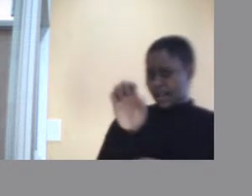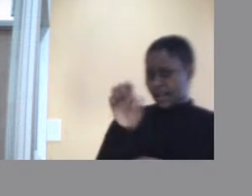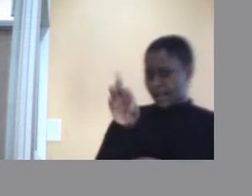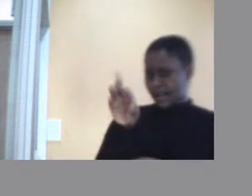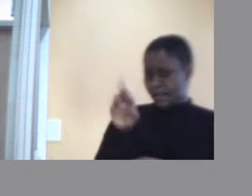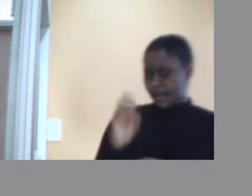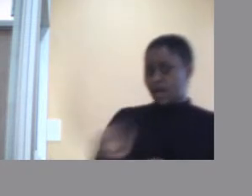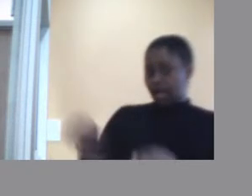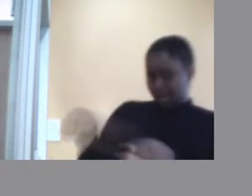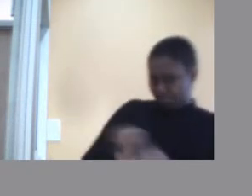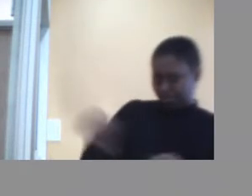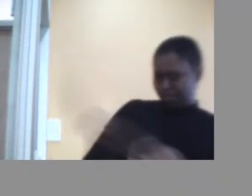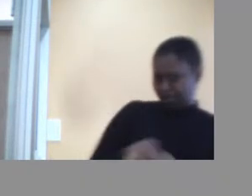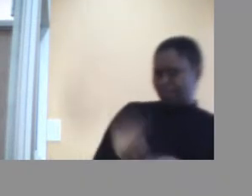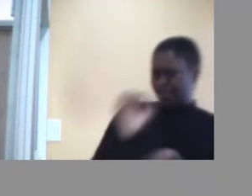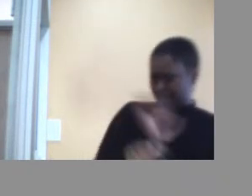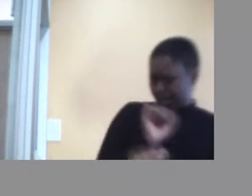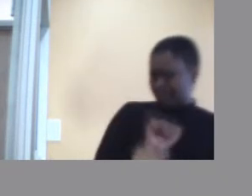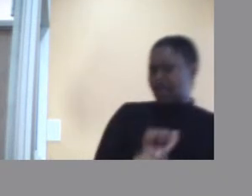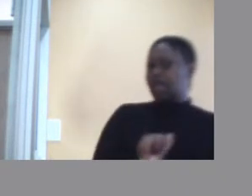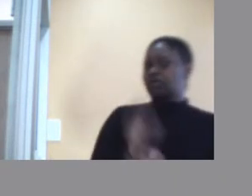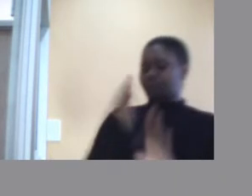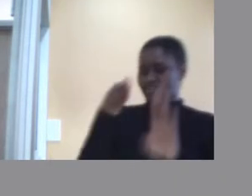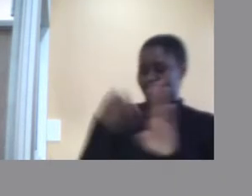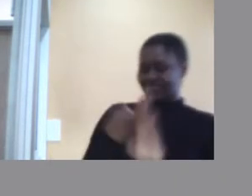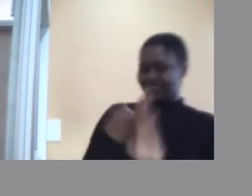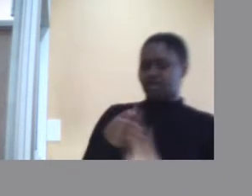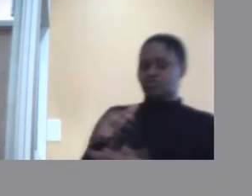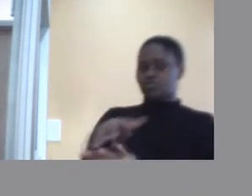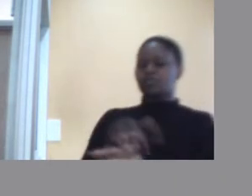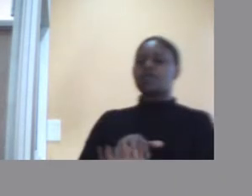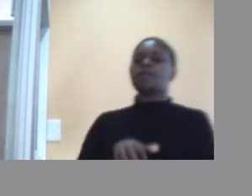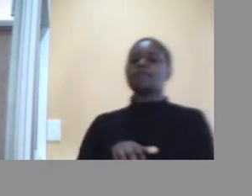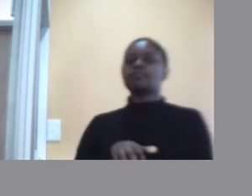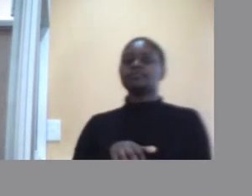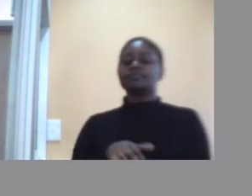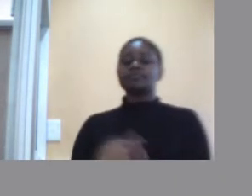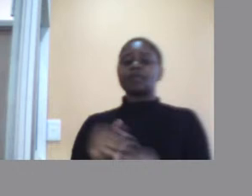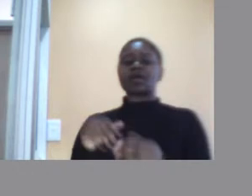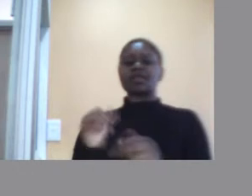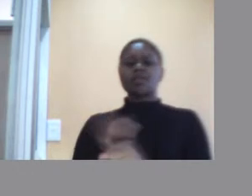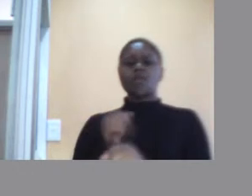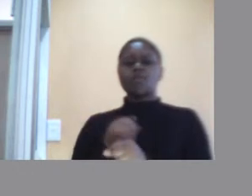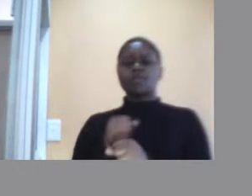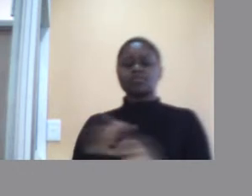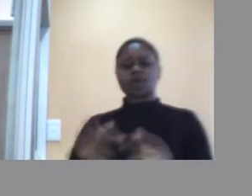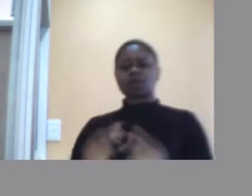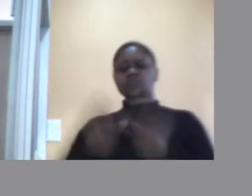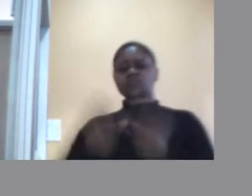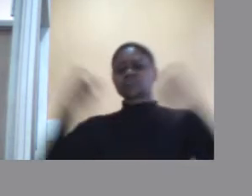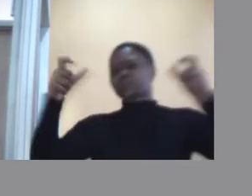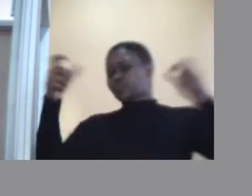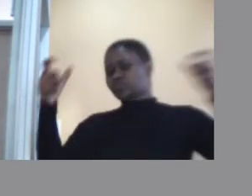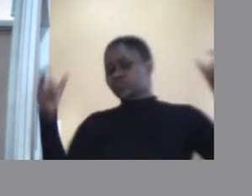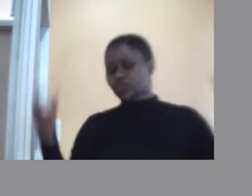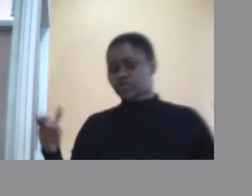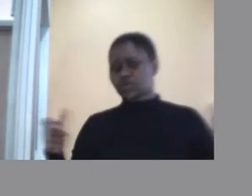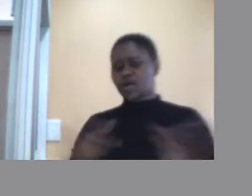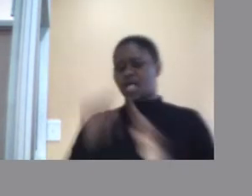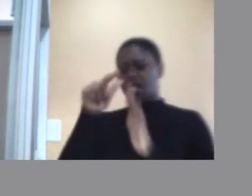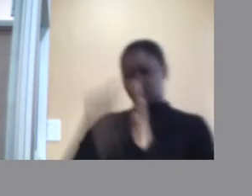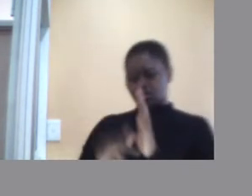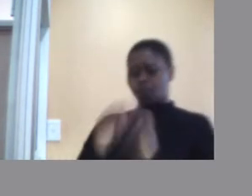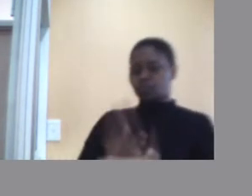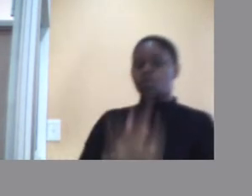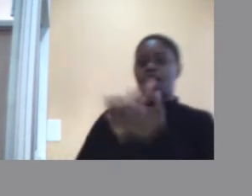prison labor directed to farms. They also took it in the form of huge subsidies and loans to